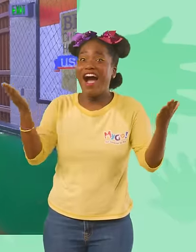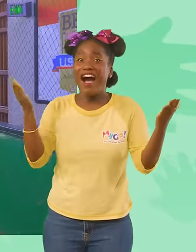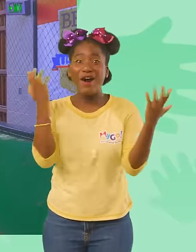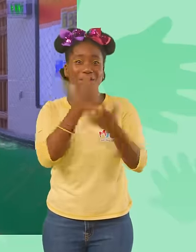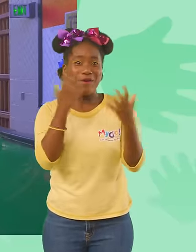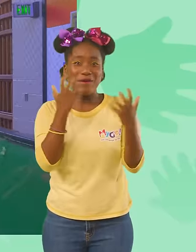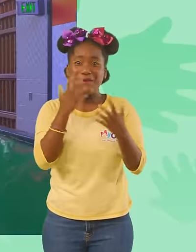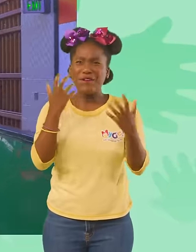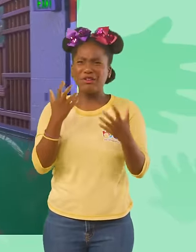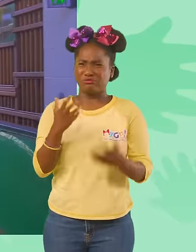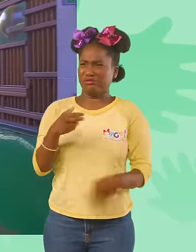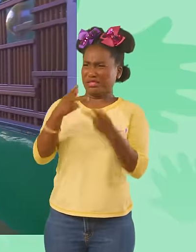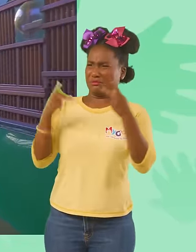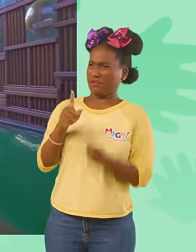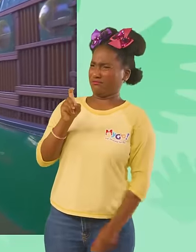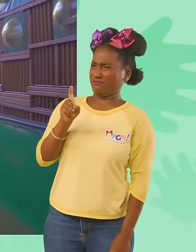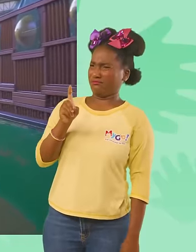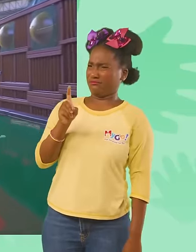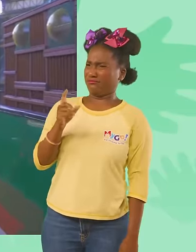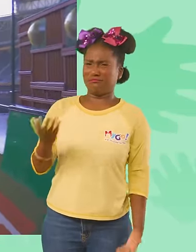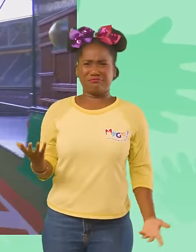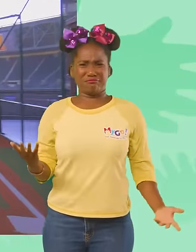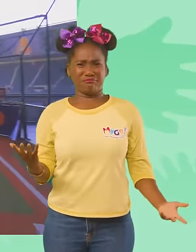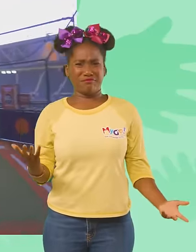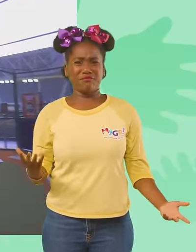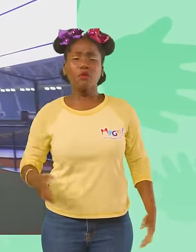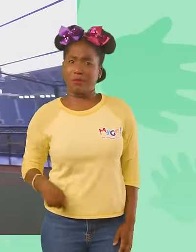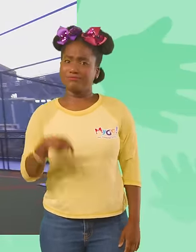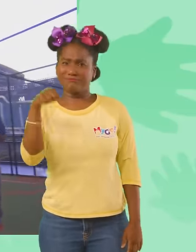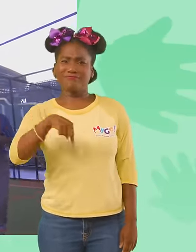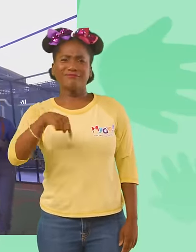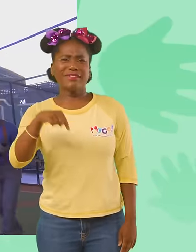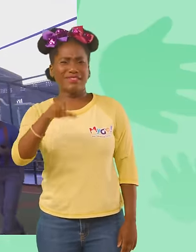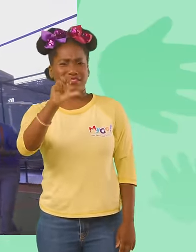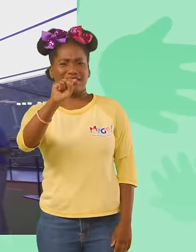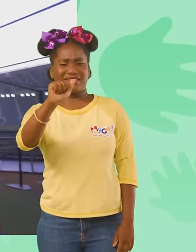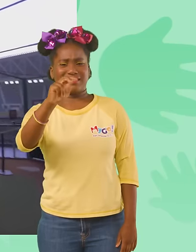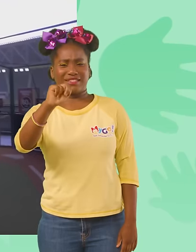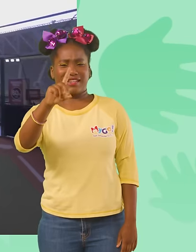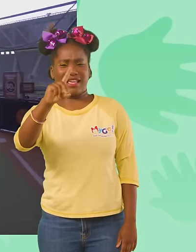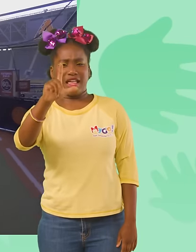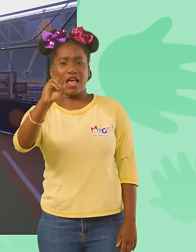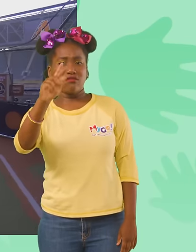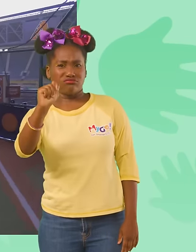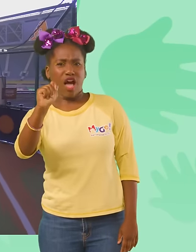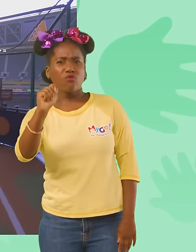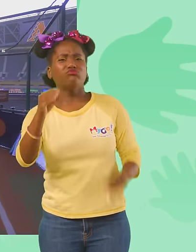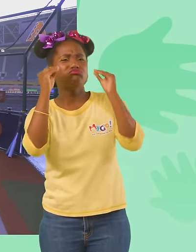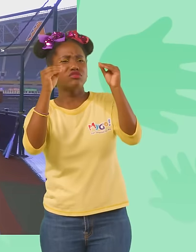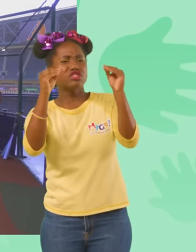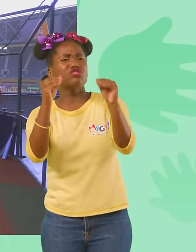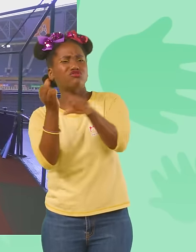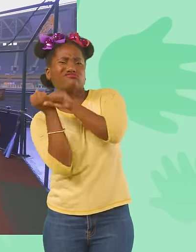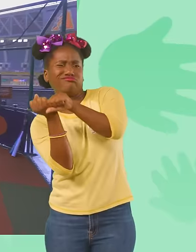Whoa! What is this place? Well, Blippi, this is our sand lot. This is where we're gonna teach you how to